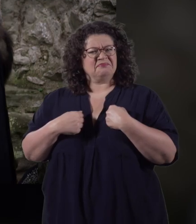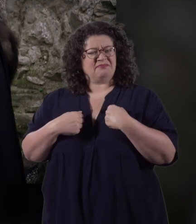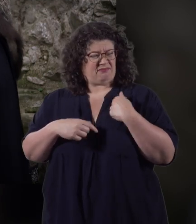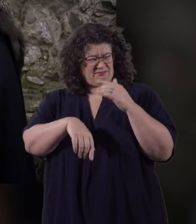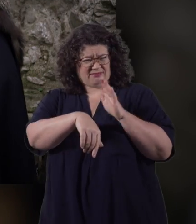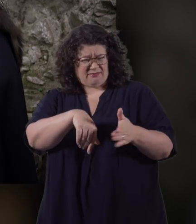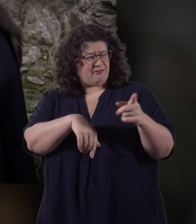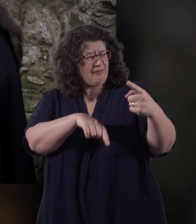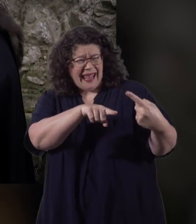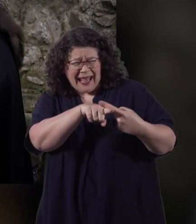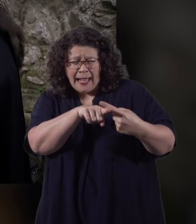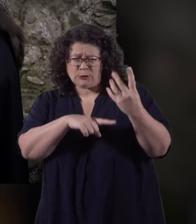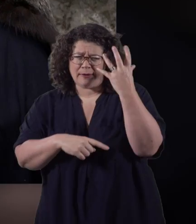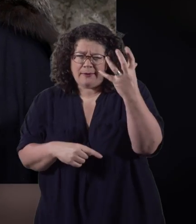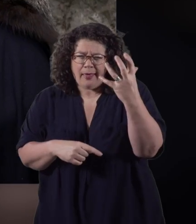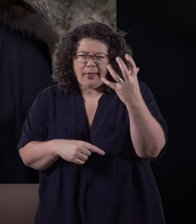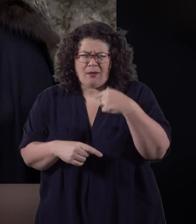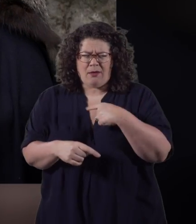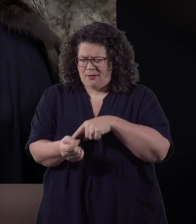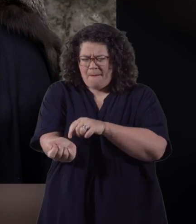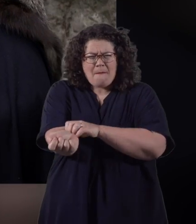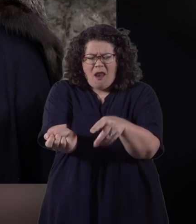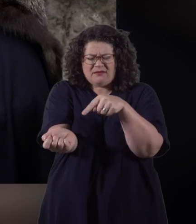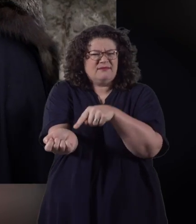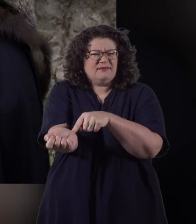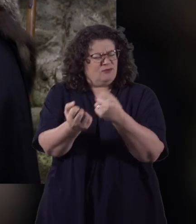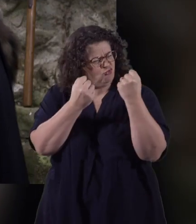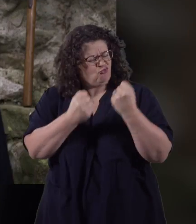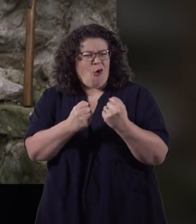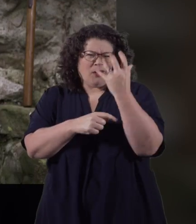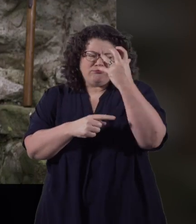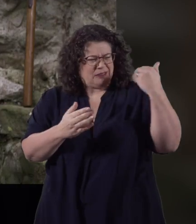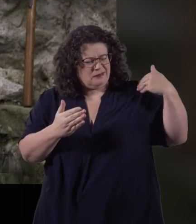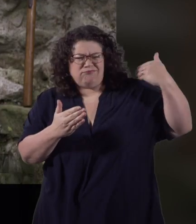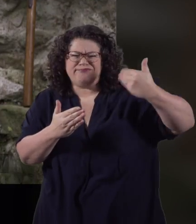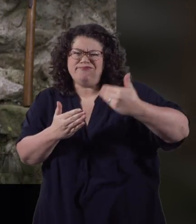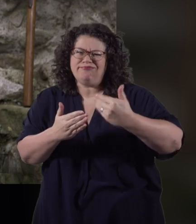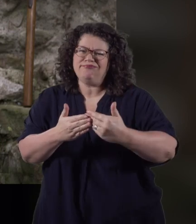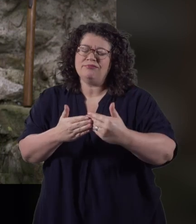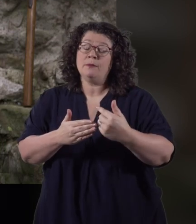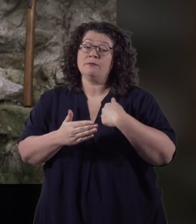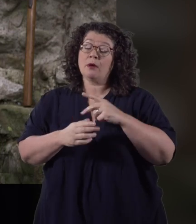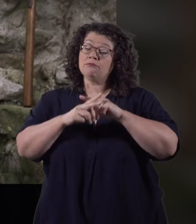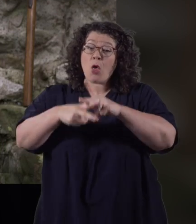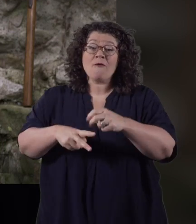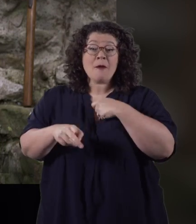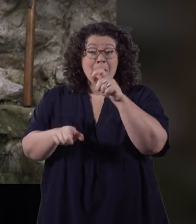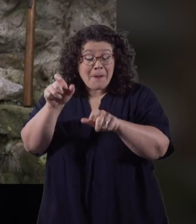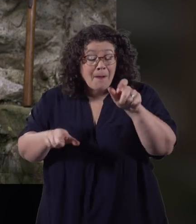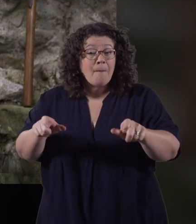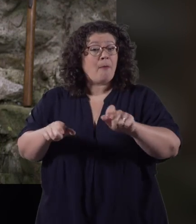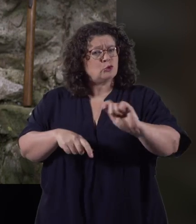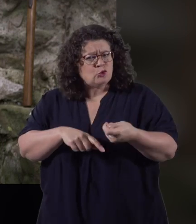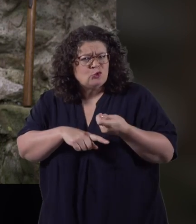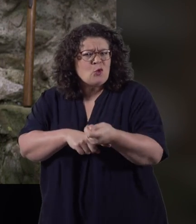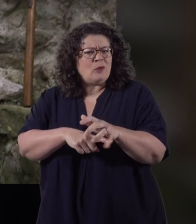I to be called sir by the English king when the blood of princes runs in my veins? I am the guardian of my people, their sword